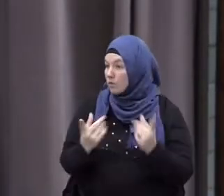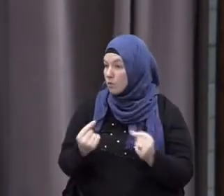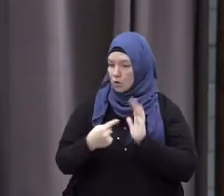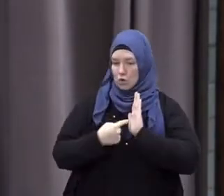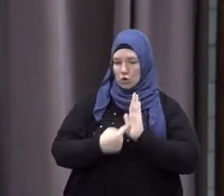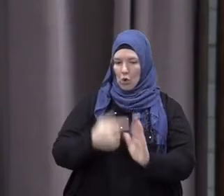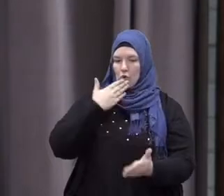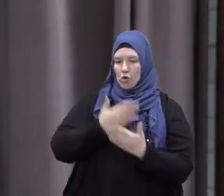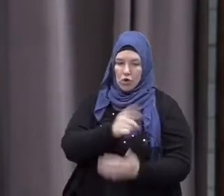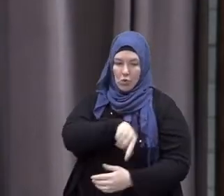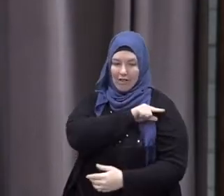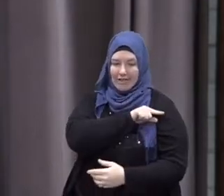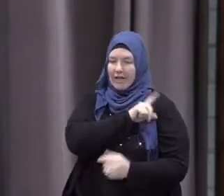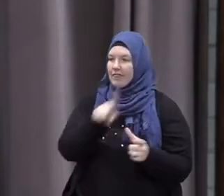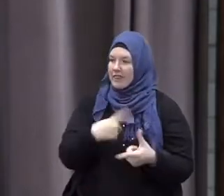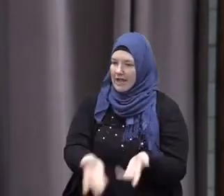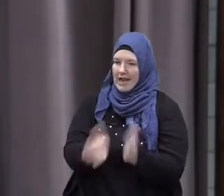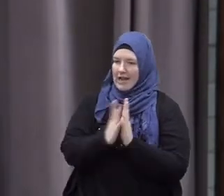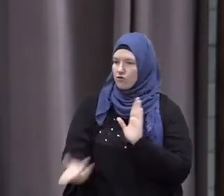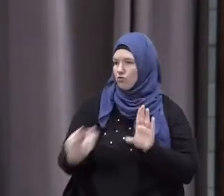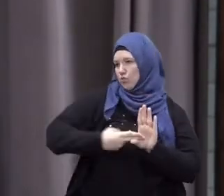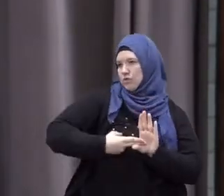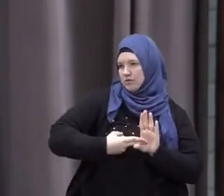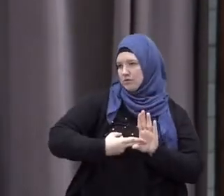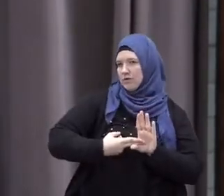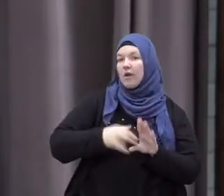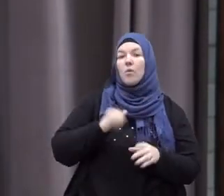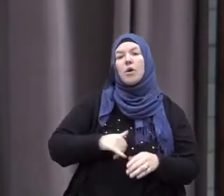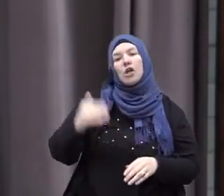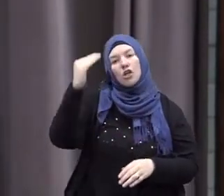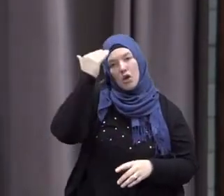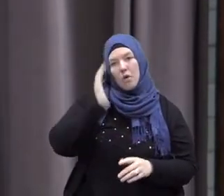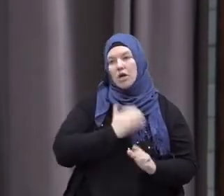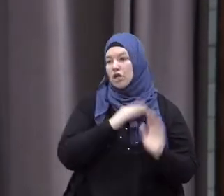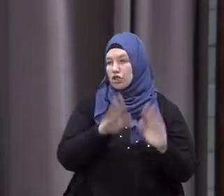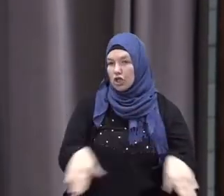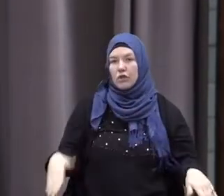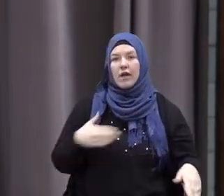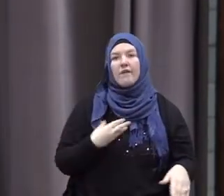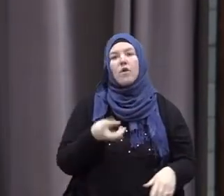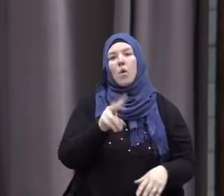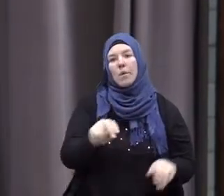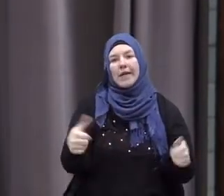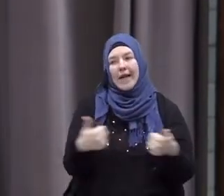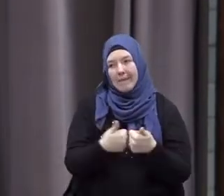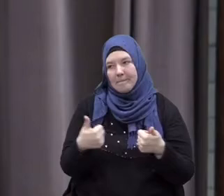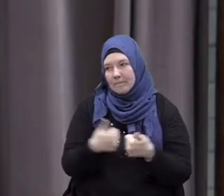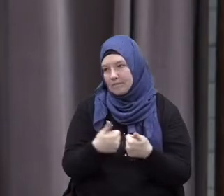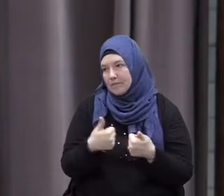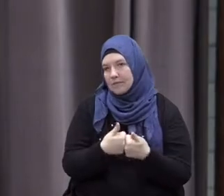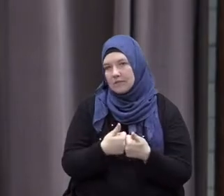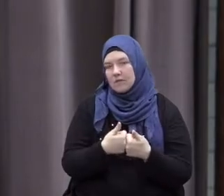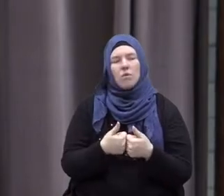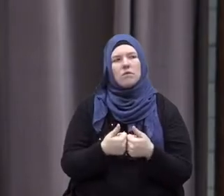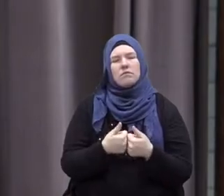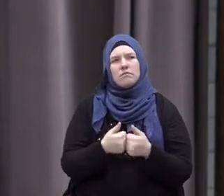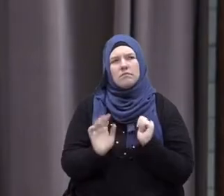example. We know that our children have their own views of